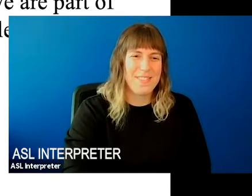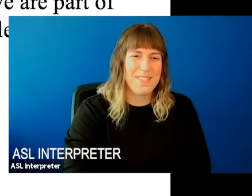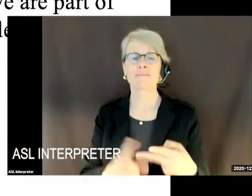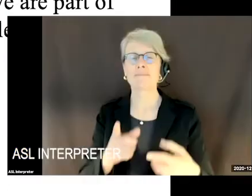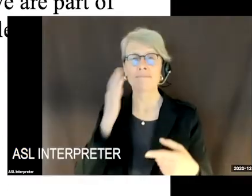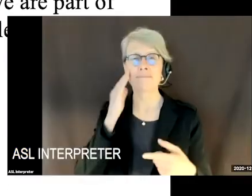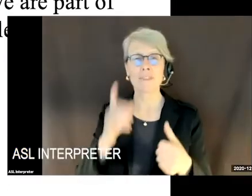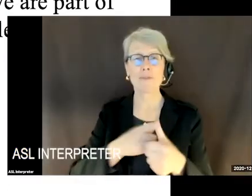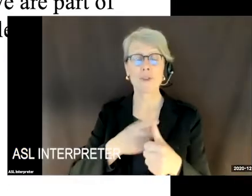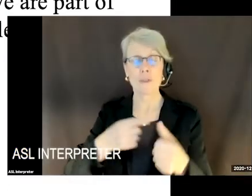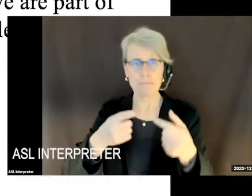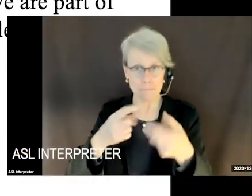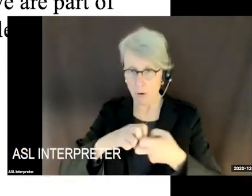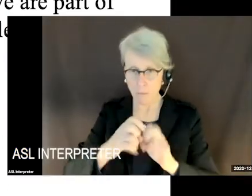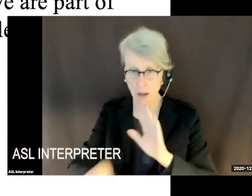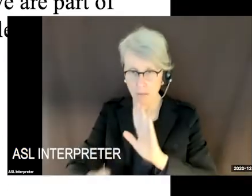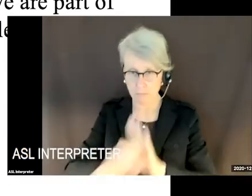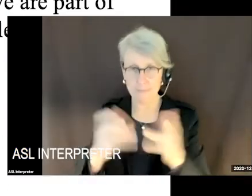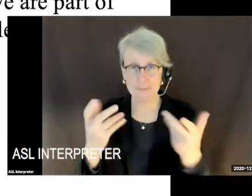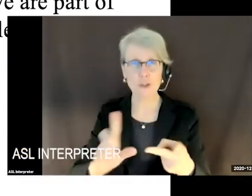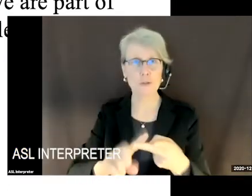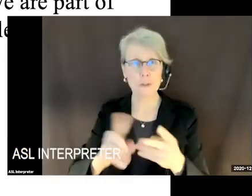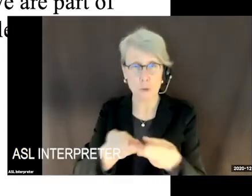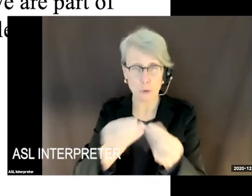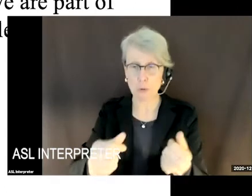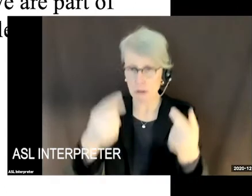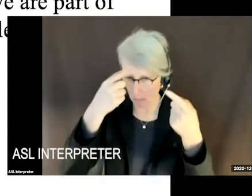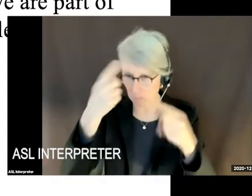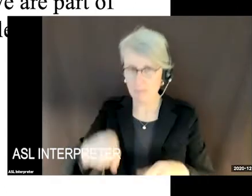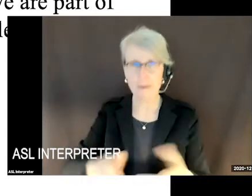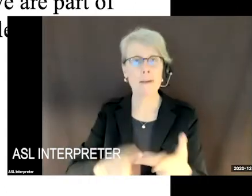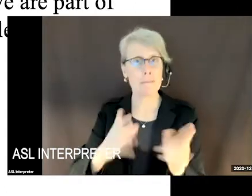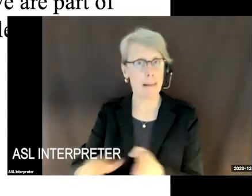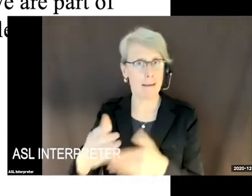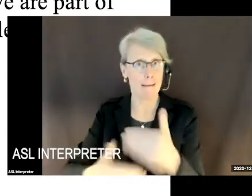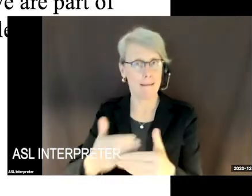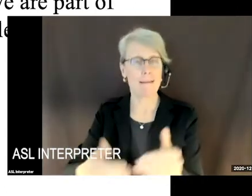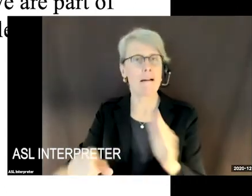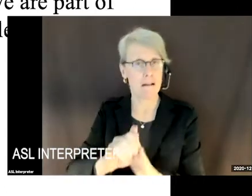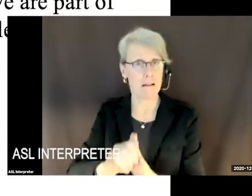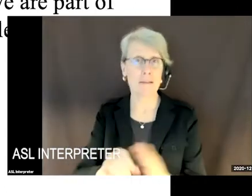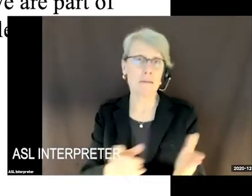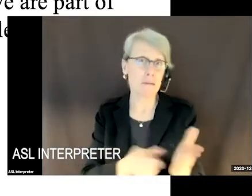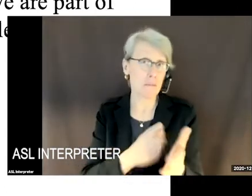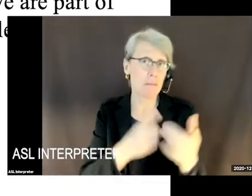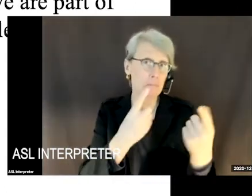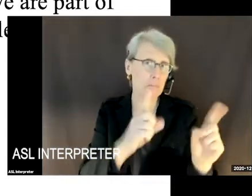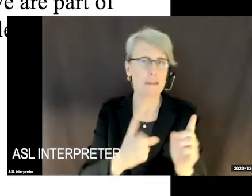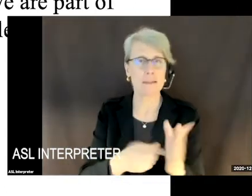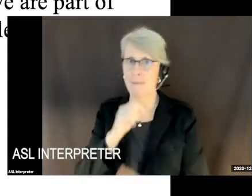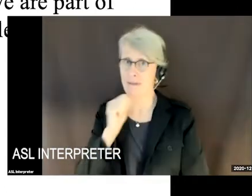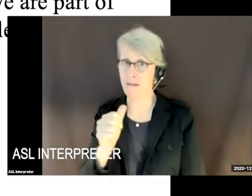we need to agree on the problem, then on the solution, then on the plan. And maybe in some cases this is possible, but usually it's not, for